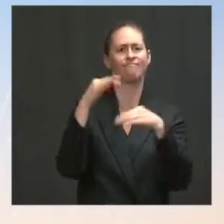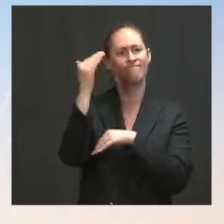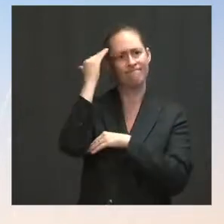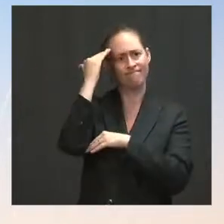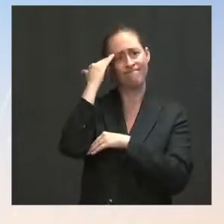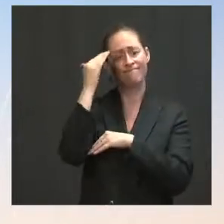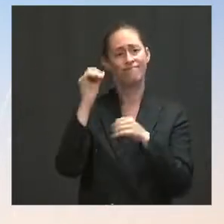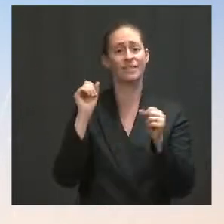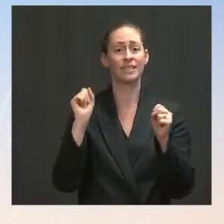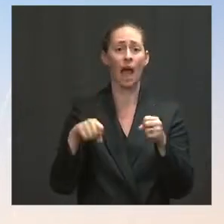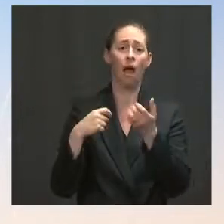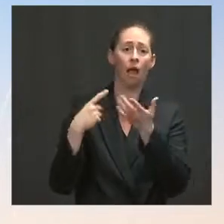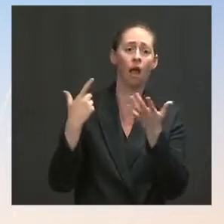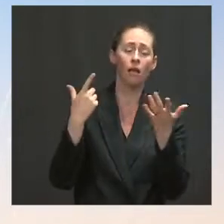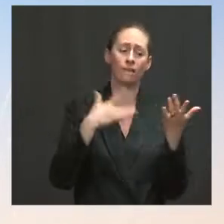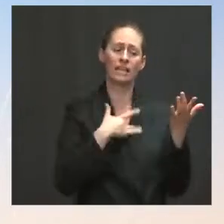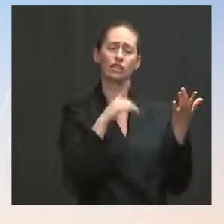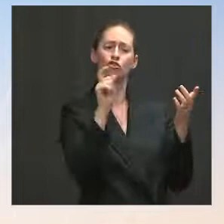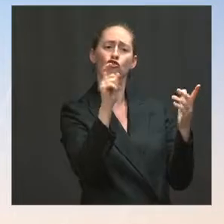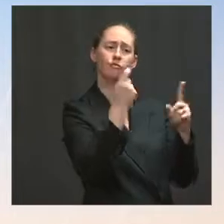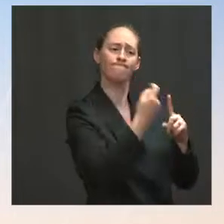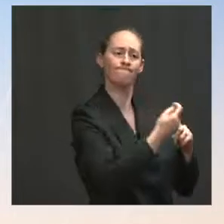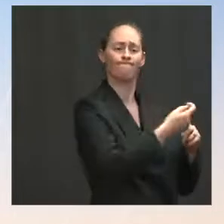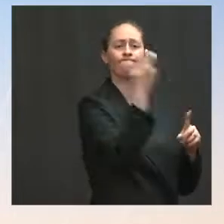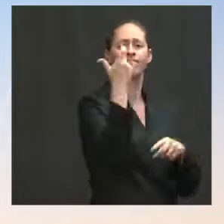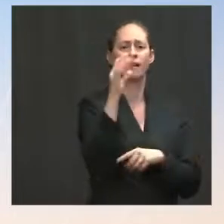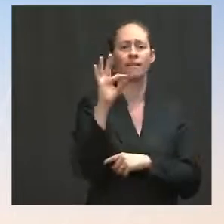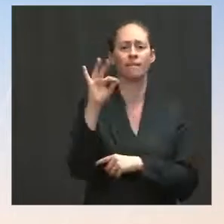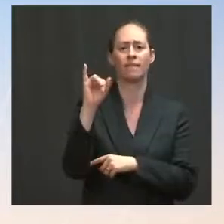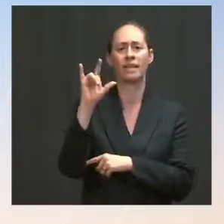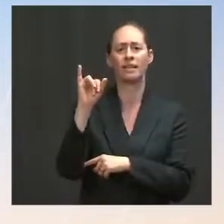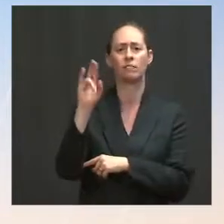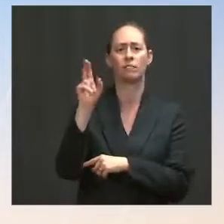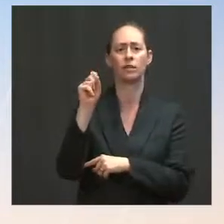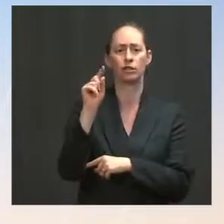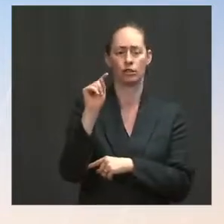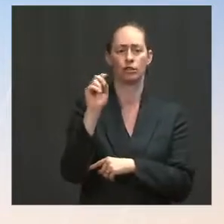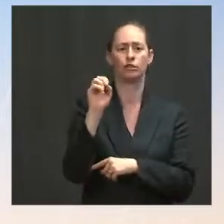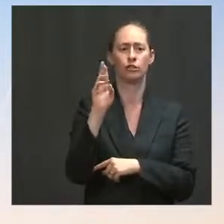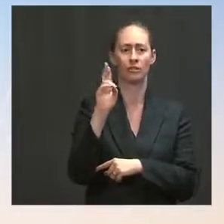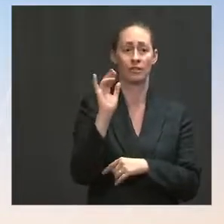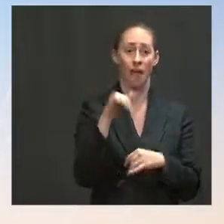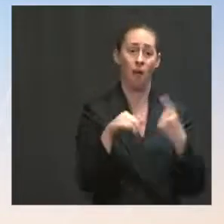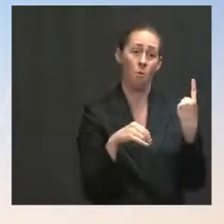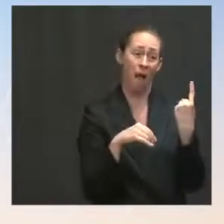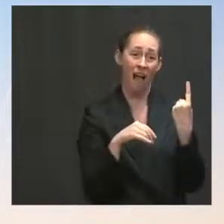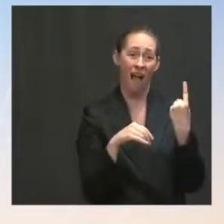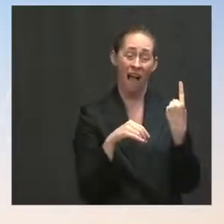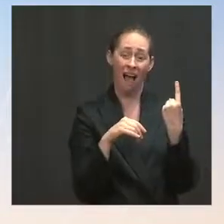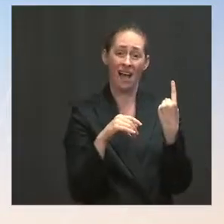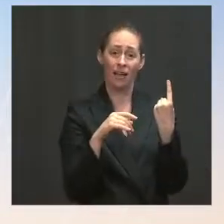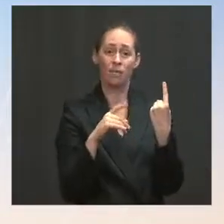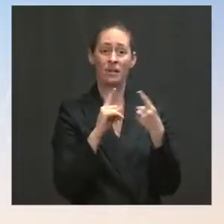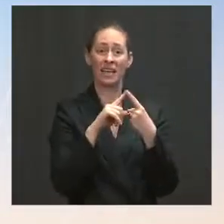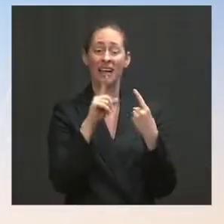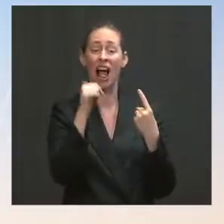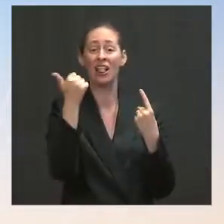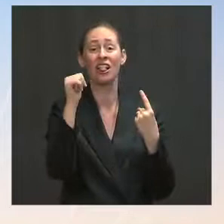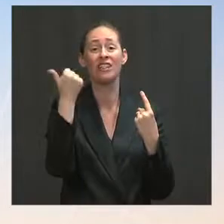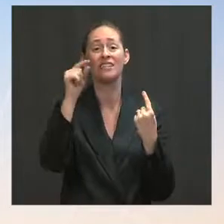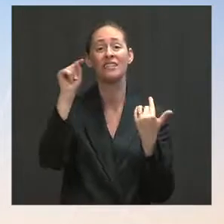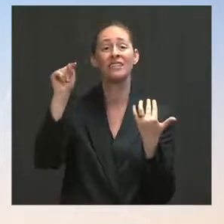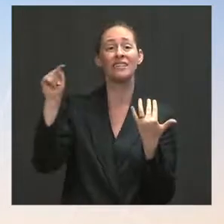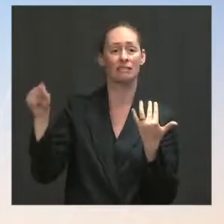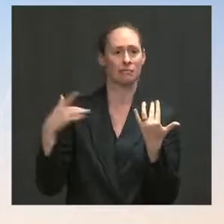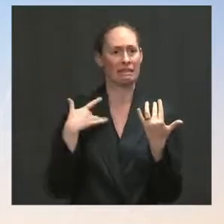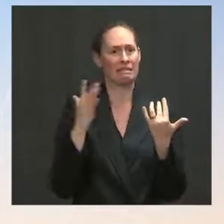that there should be an exemption. And this is certainly one of them. But that is what a lot of advocates, they're advocates for a range of issues, whether